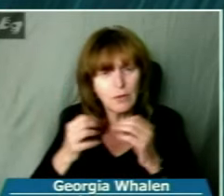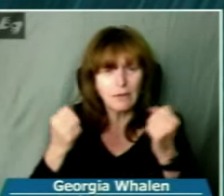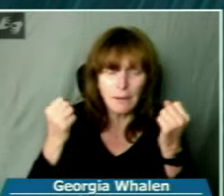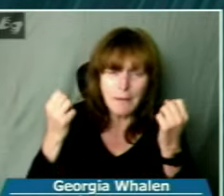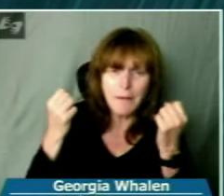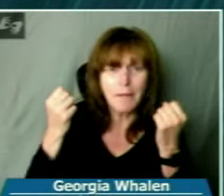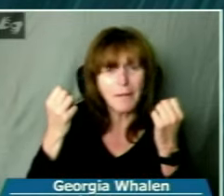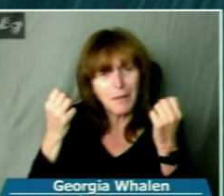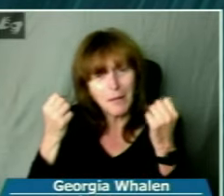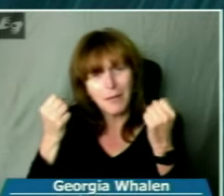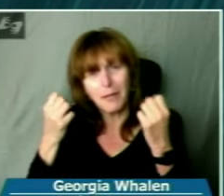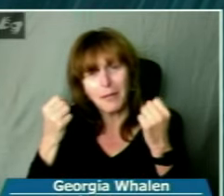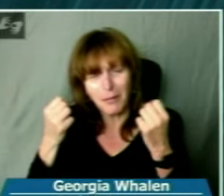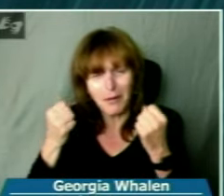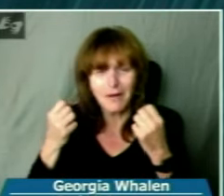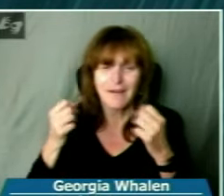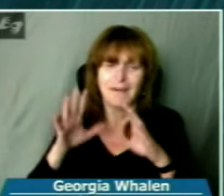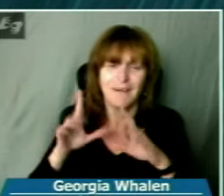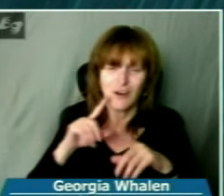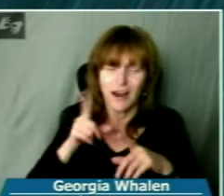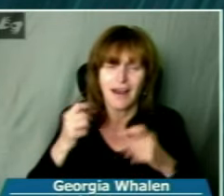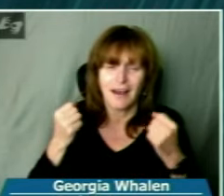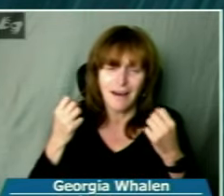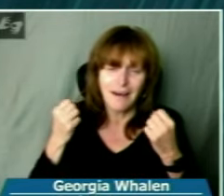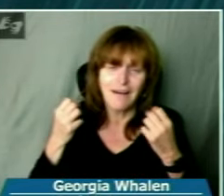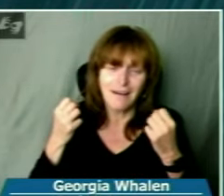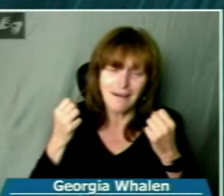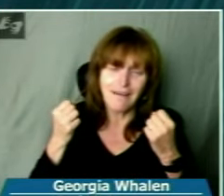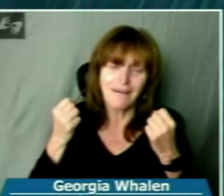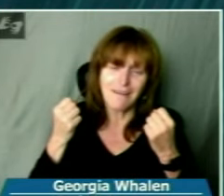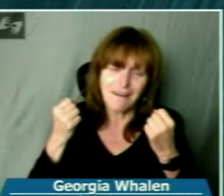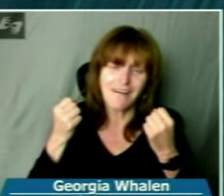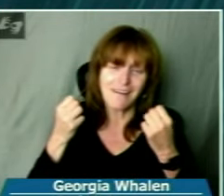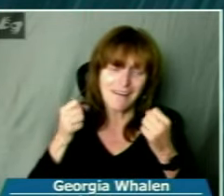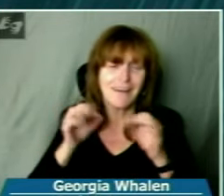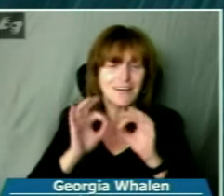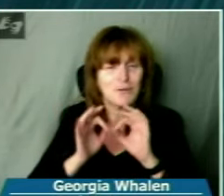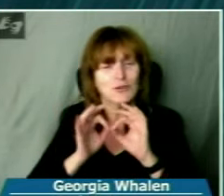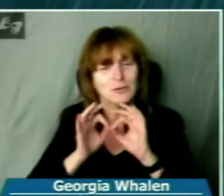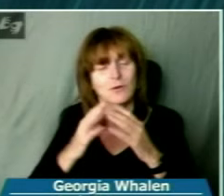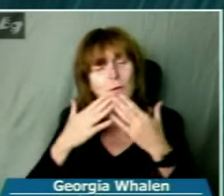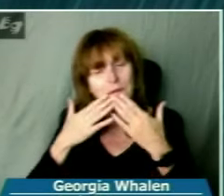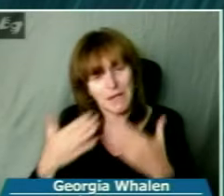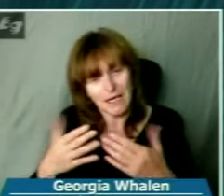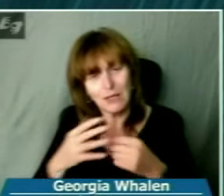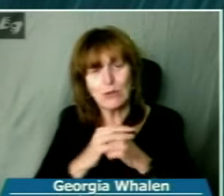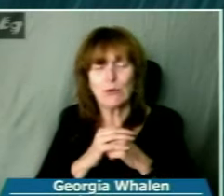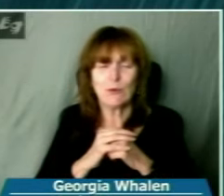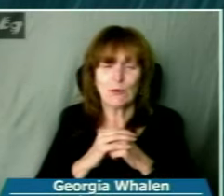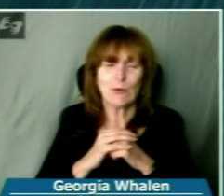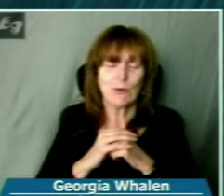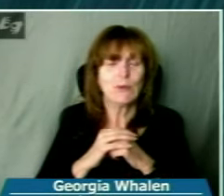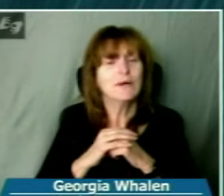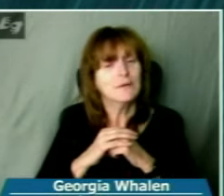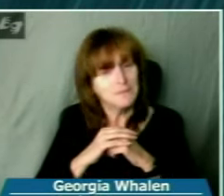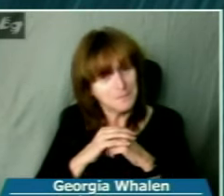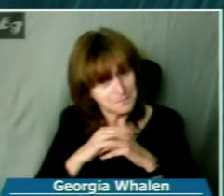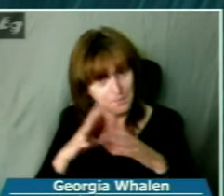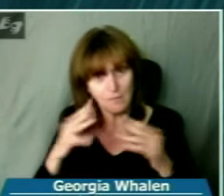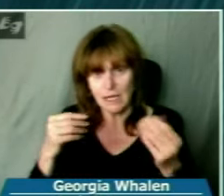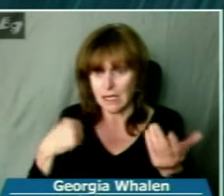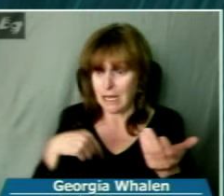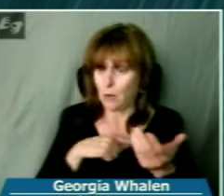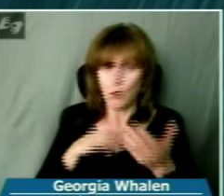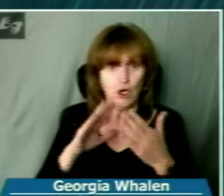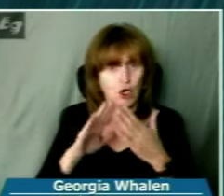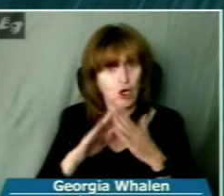do our sign language, American Sign Language interpretations. And proud of our the response in our community.